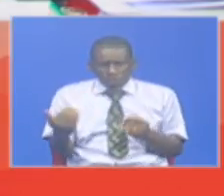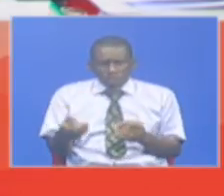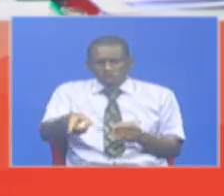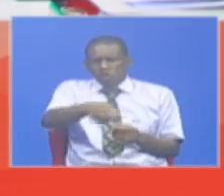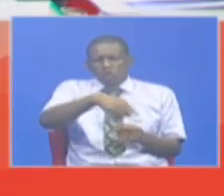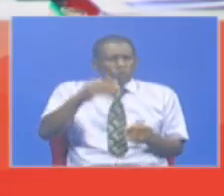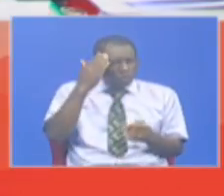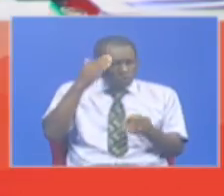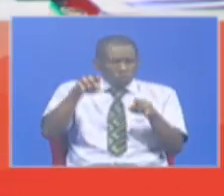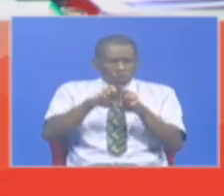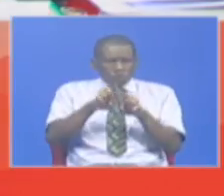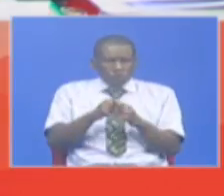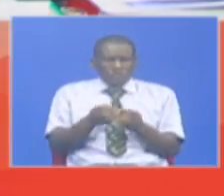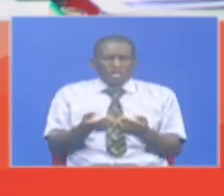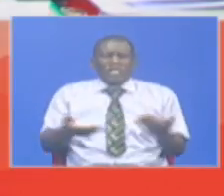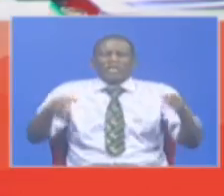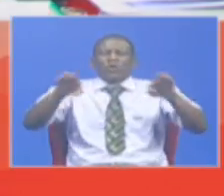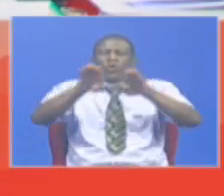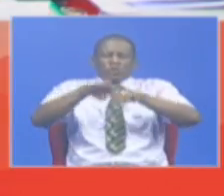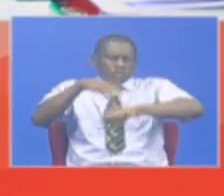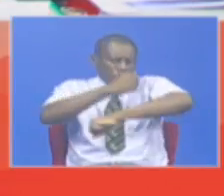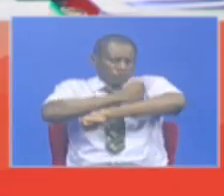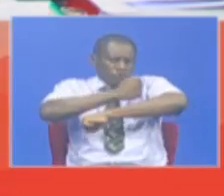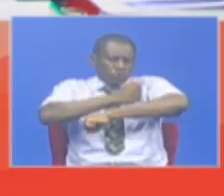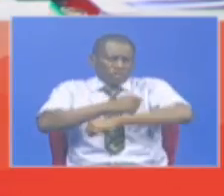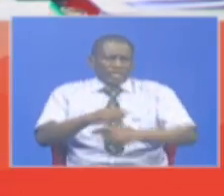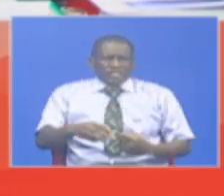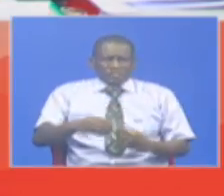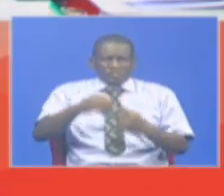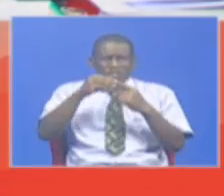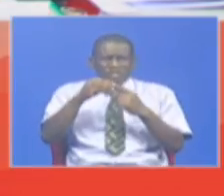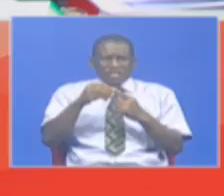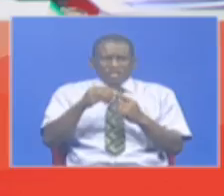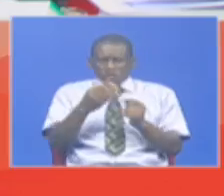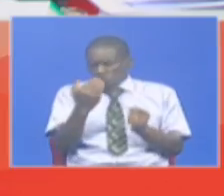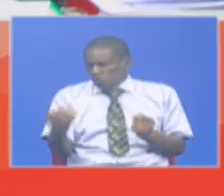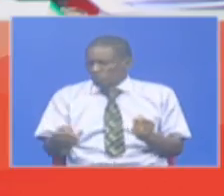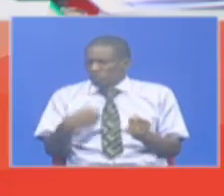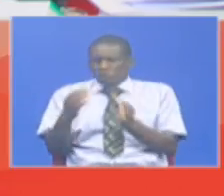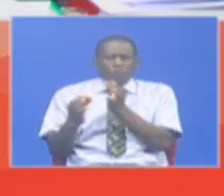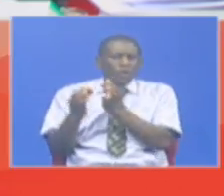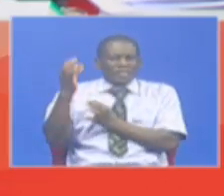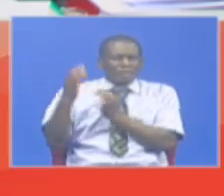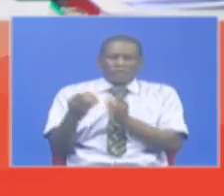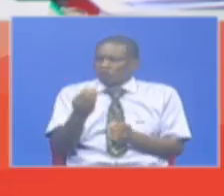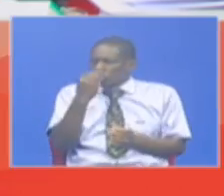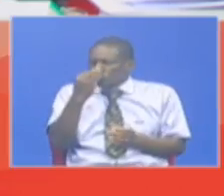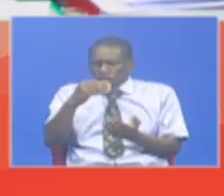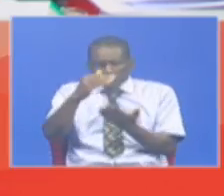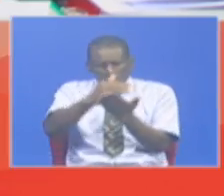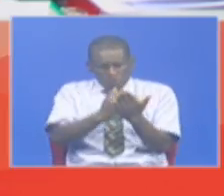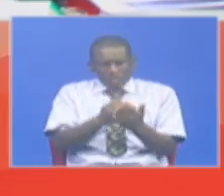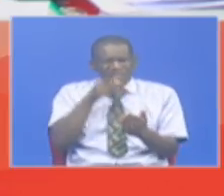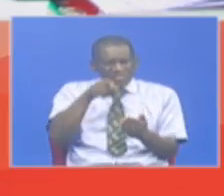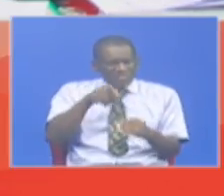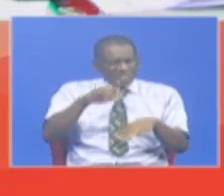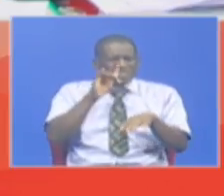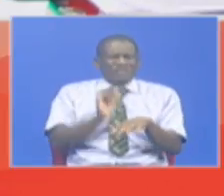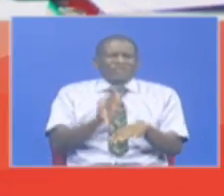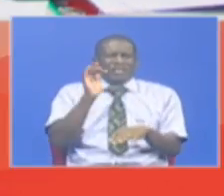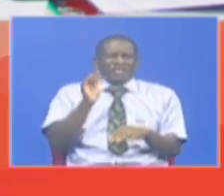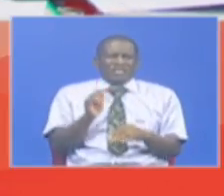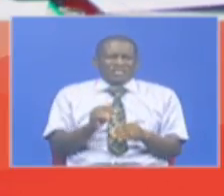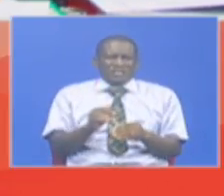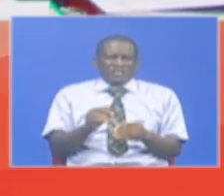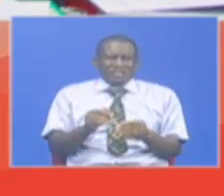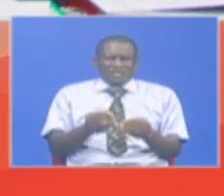also the closure of school, especially on children who are relying on feeding program. This is really affecting them